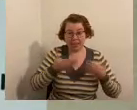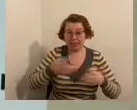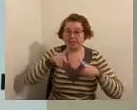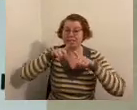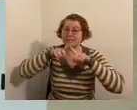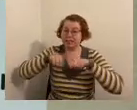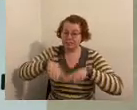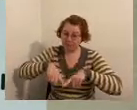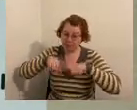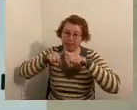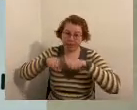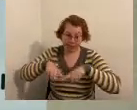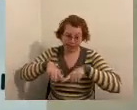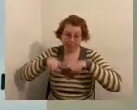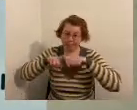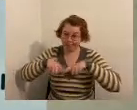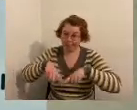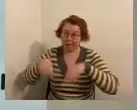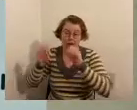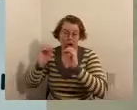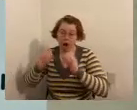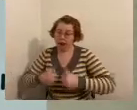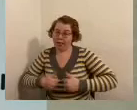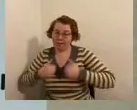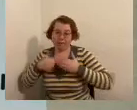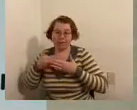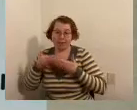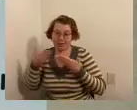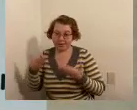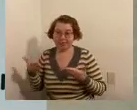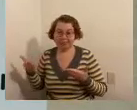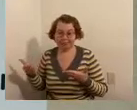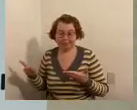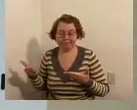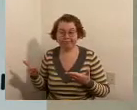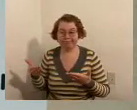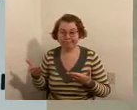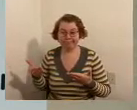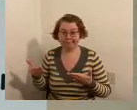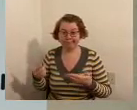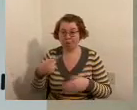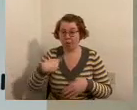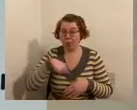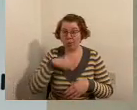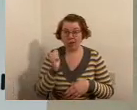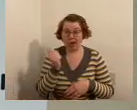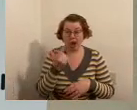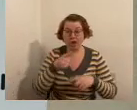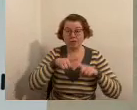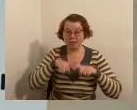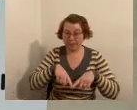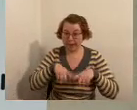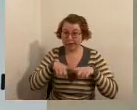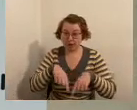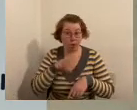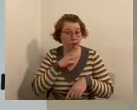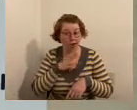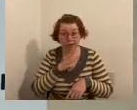things depend on non-living things. We all depend on